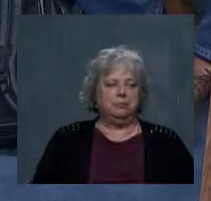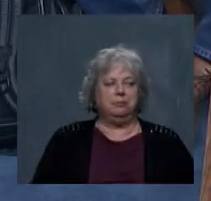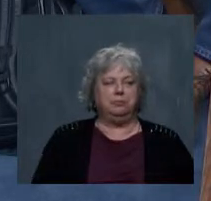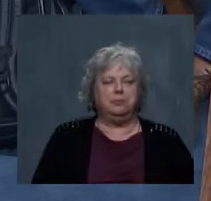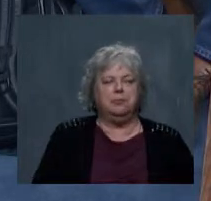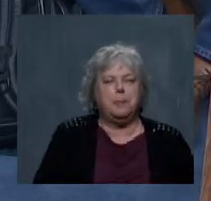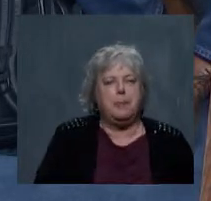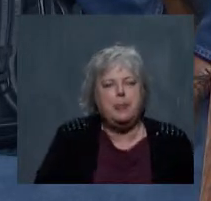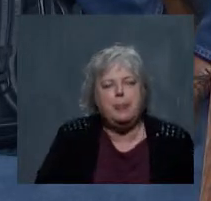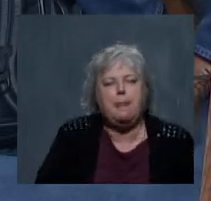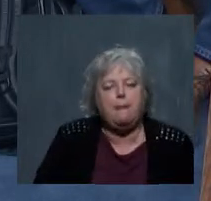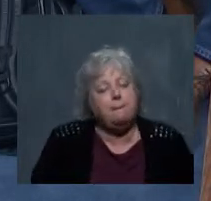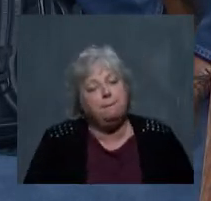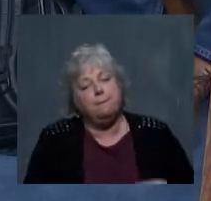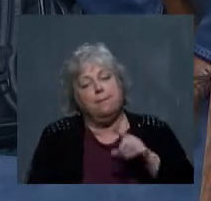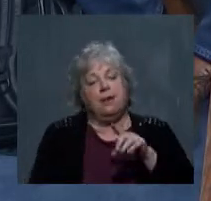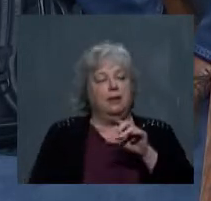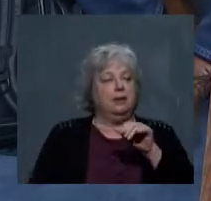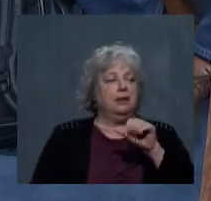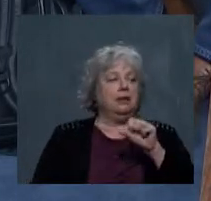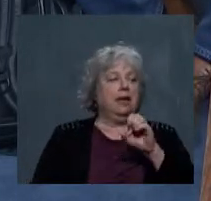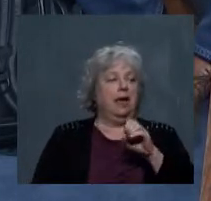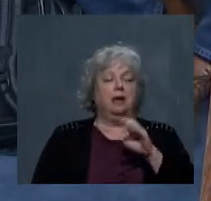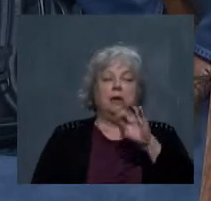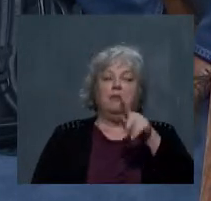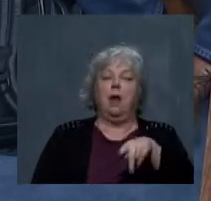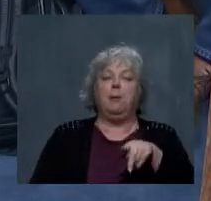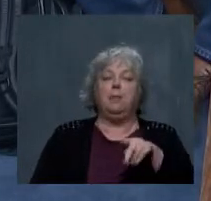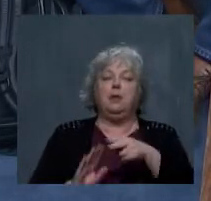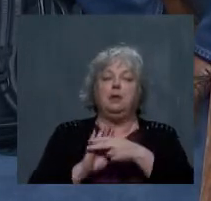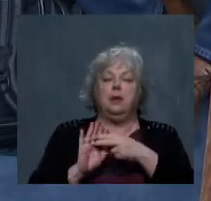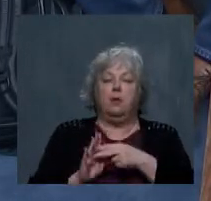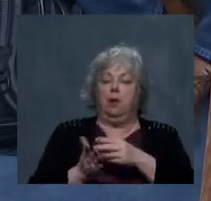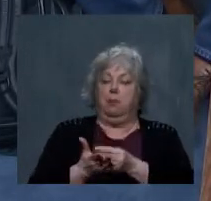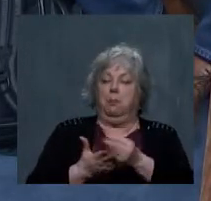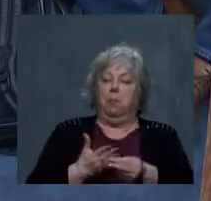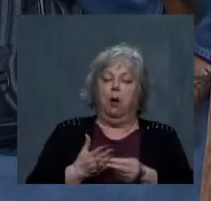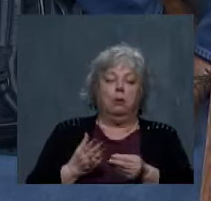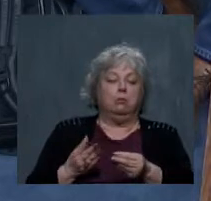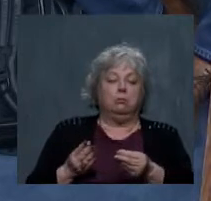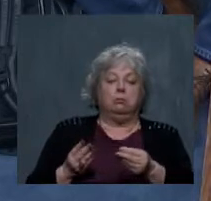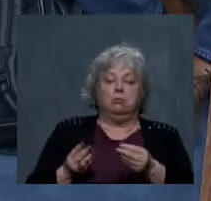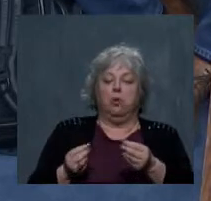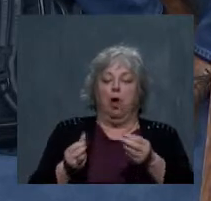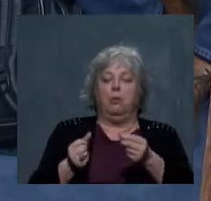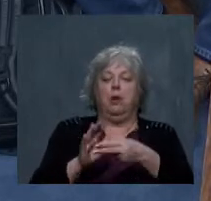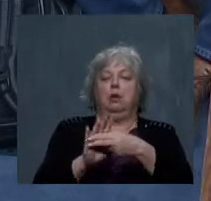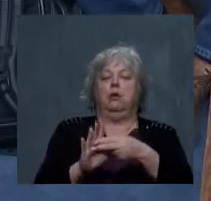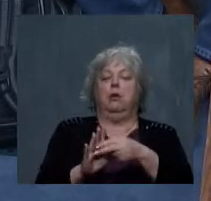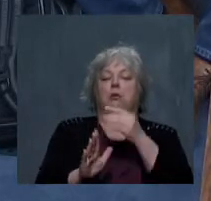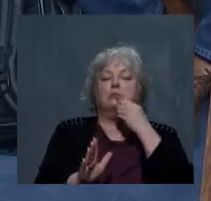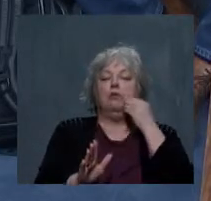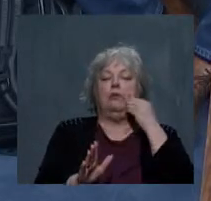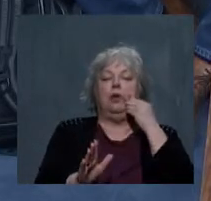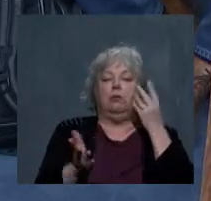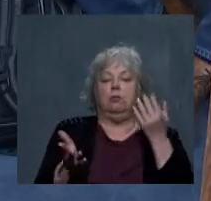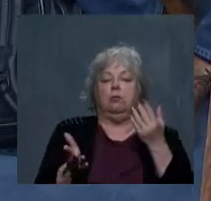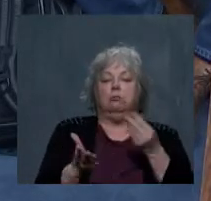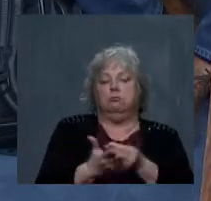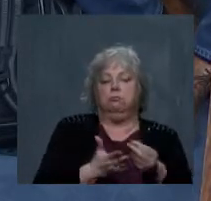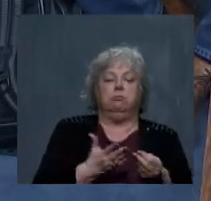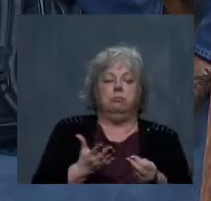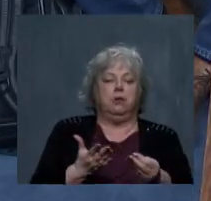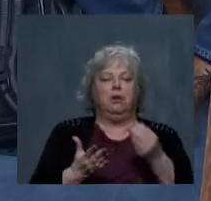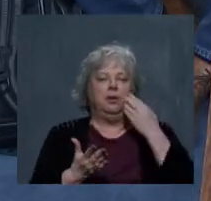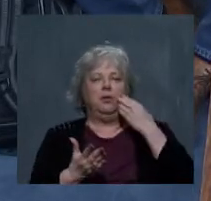This is simply a classic case of upzoning. Bought a piece of property, zoned residential. And, you know, you